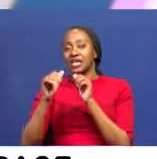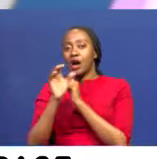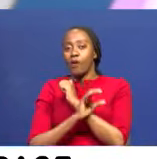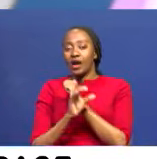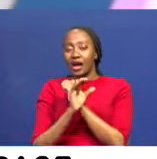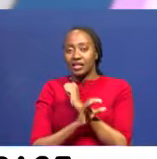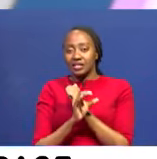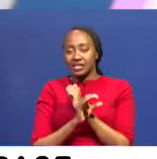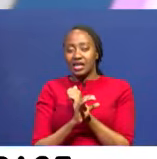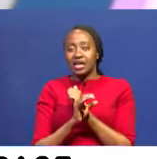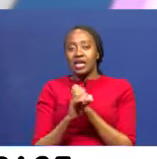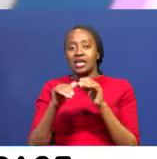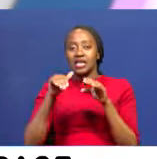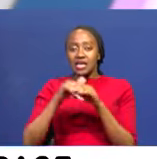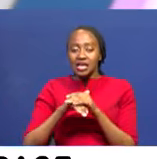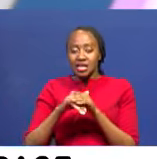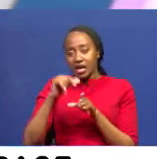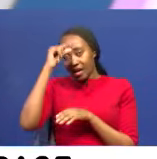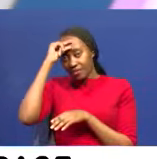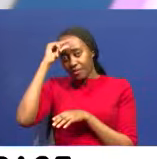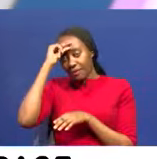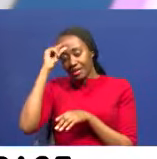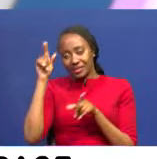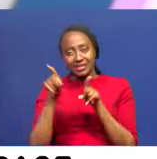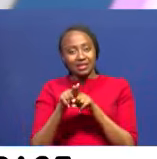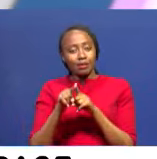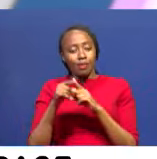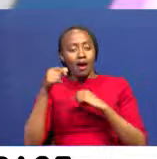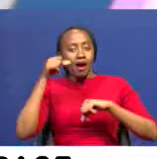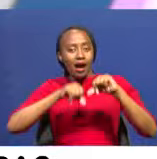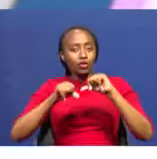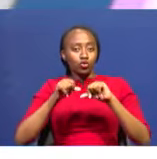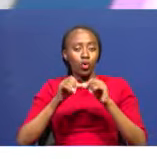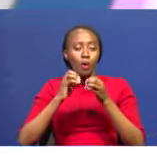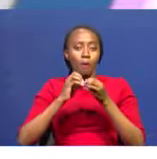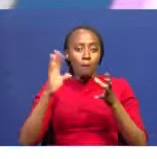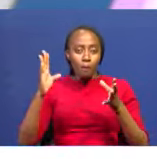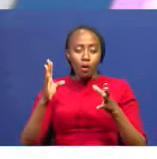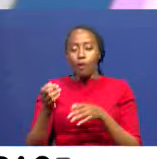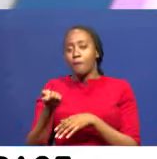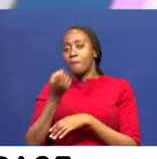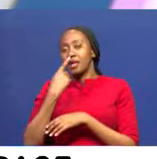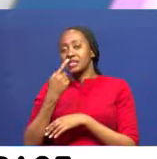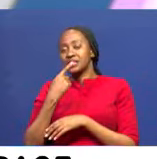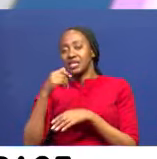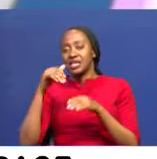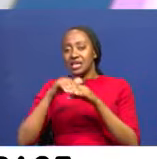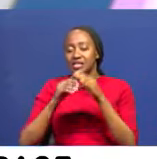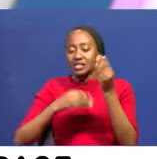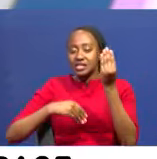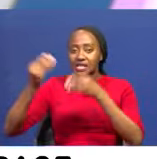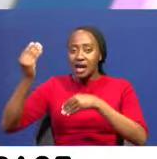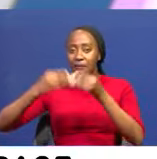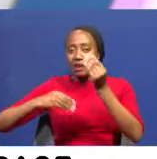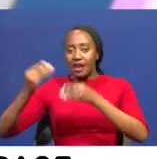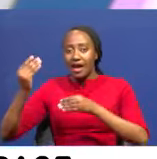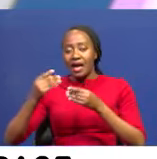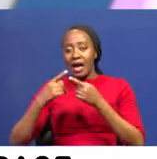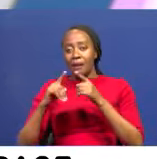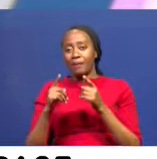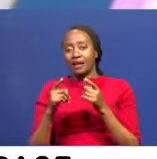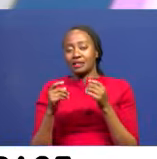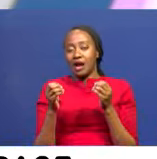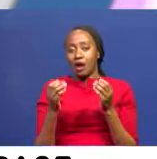and also within the government we're working with them to make sure that they have more medicines within their supply chain, that the number of